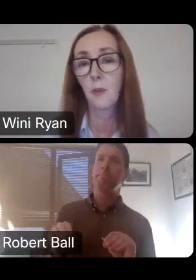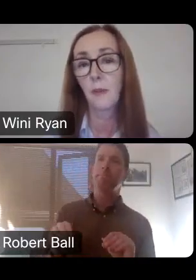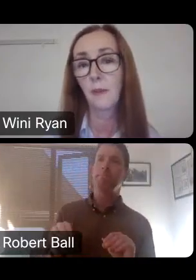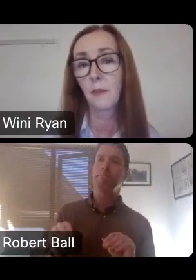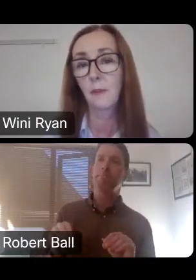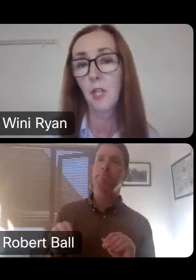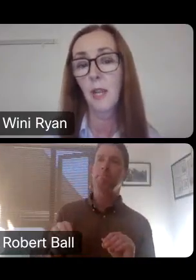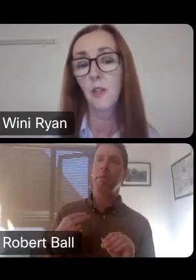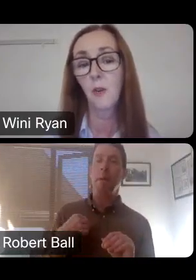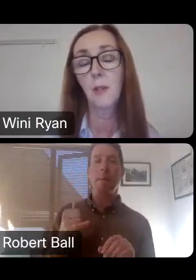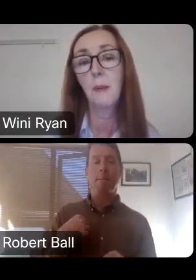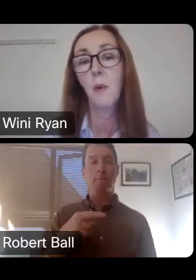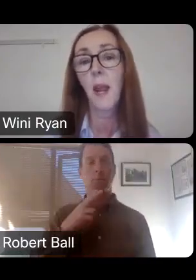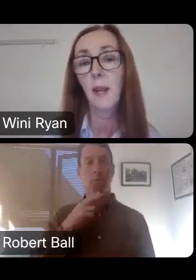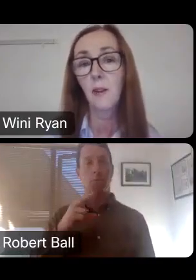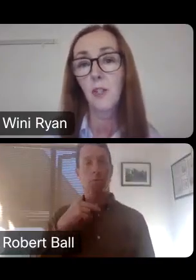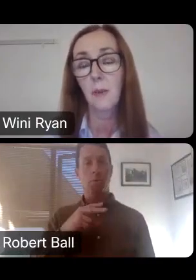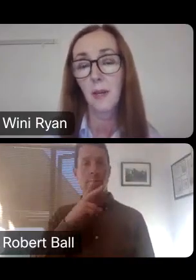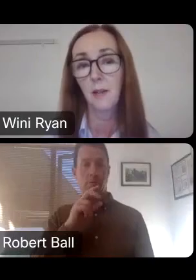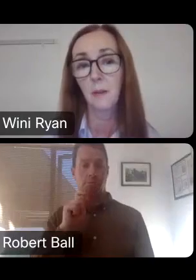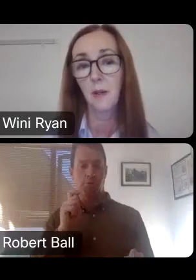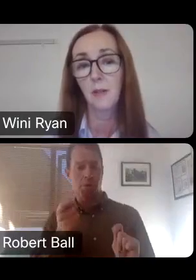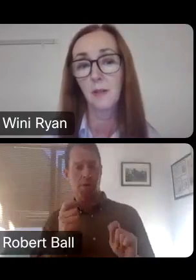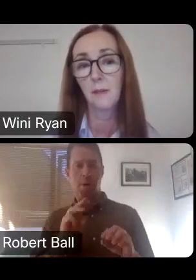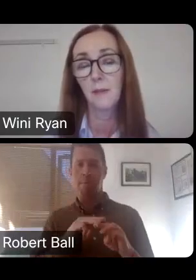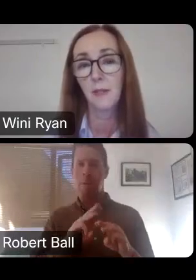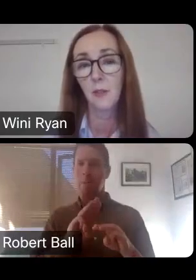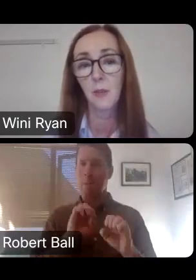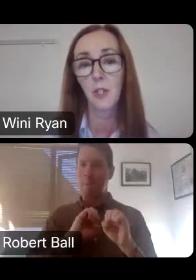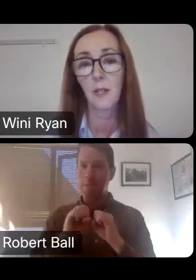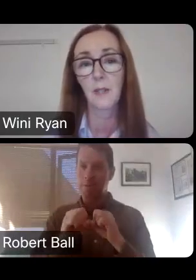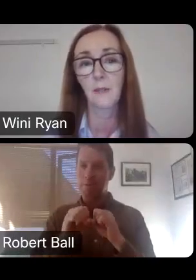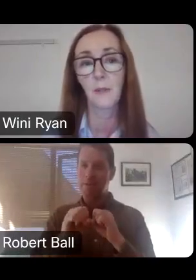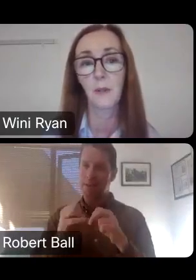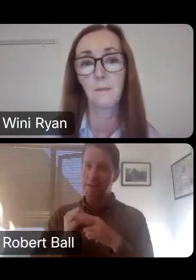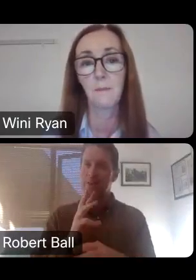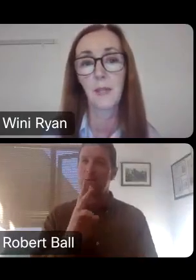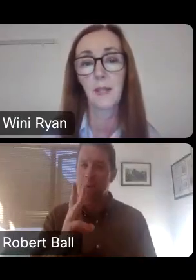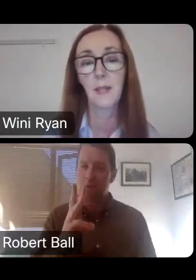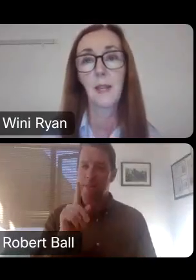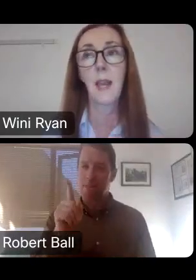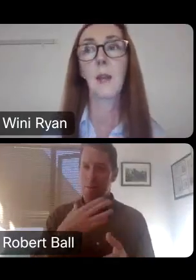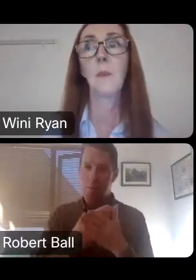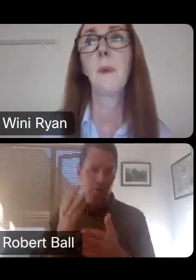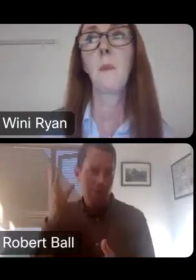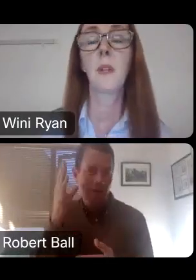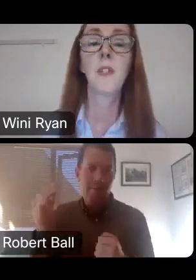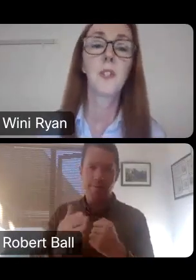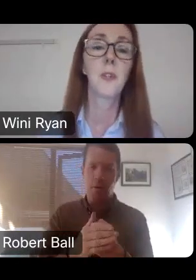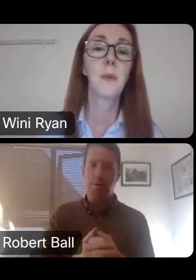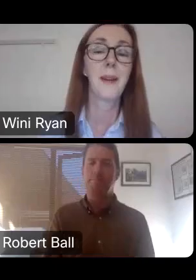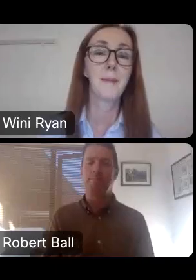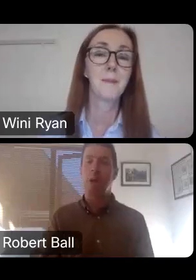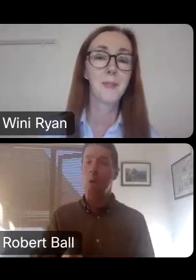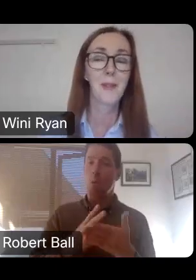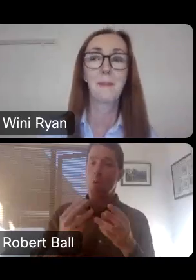the tone of their voice will change, or there'll be more energy behind the words. This is what you're listening for. And when we want